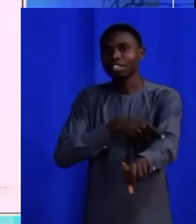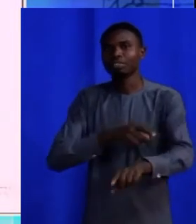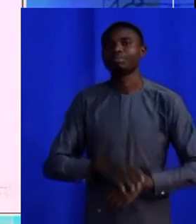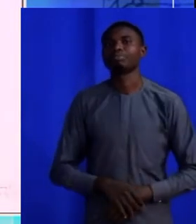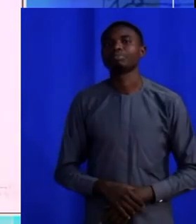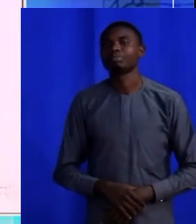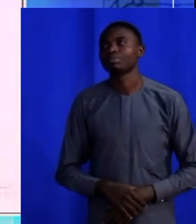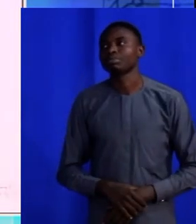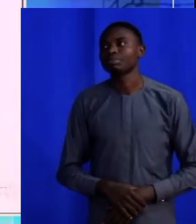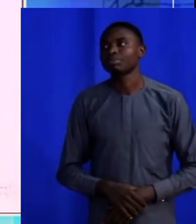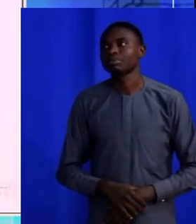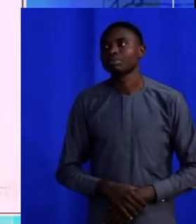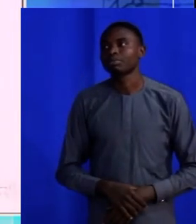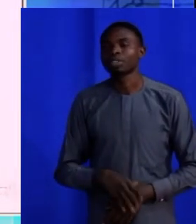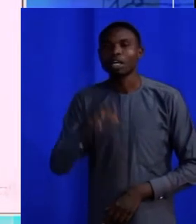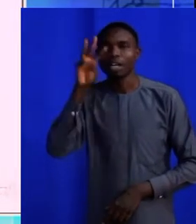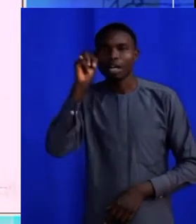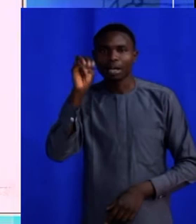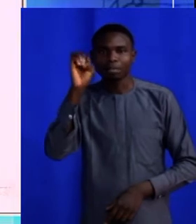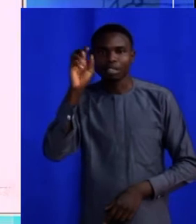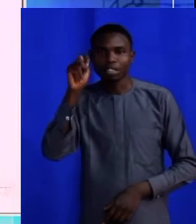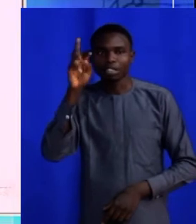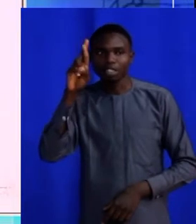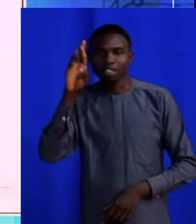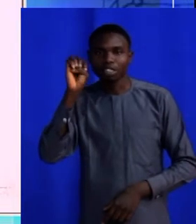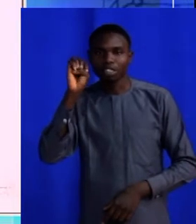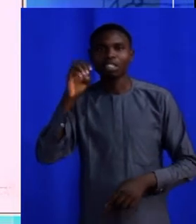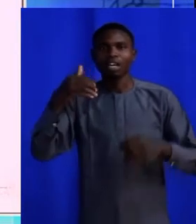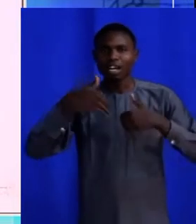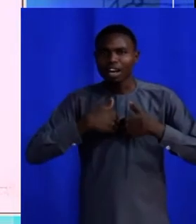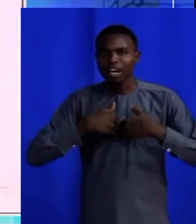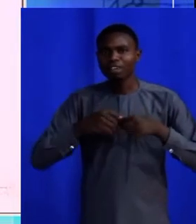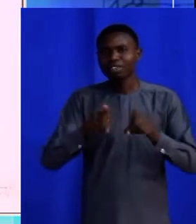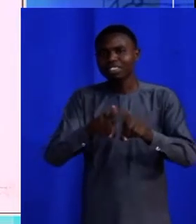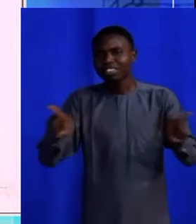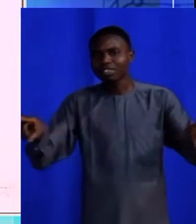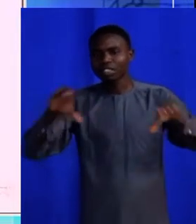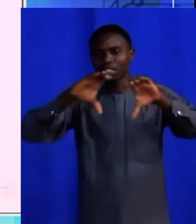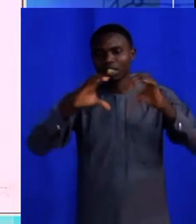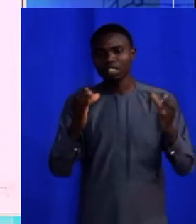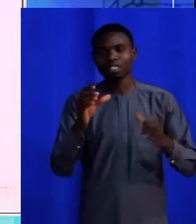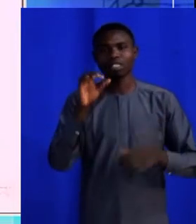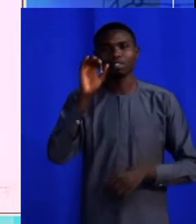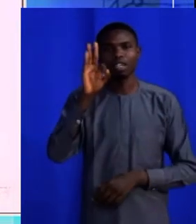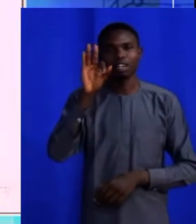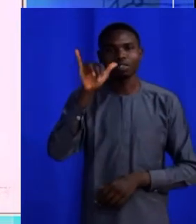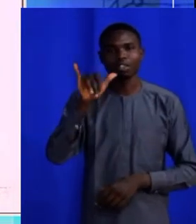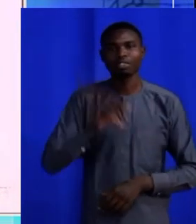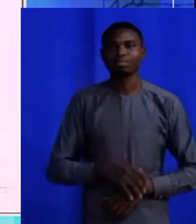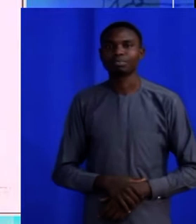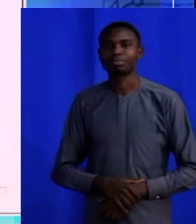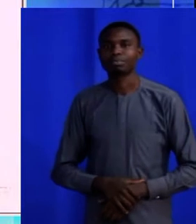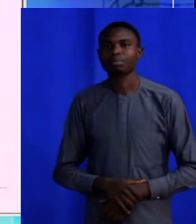others. Then the next one, we had on the types or the